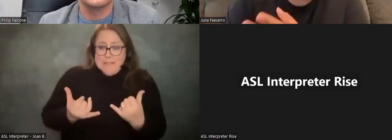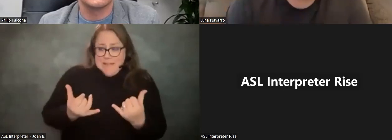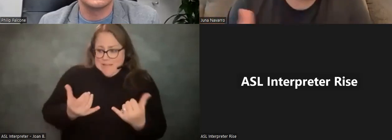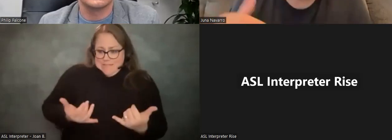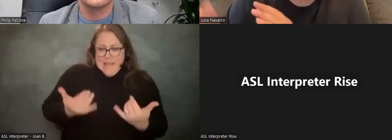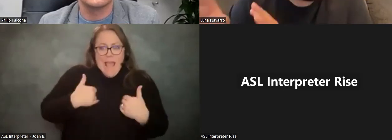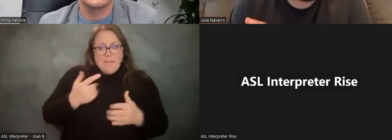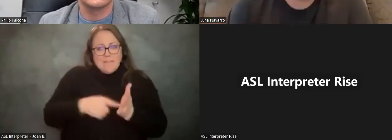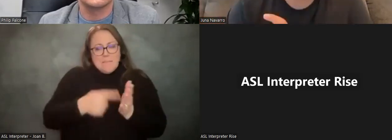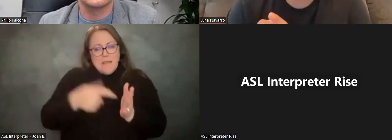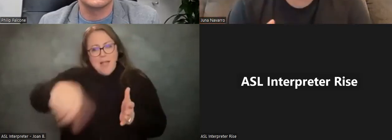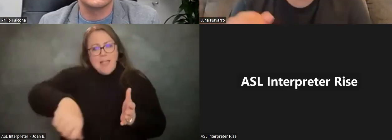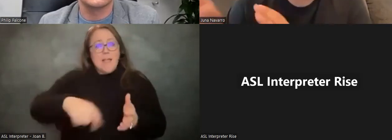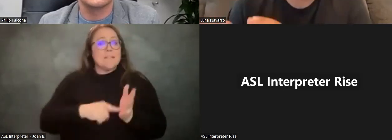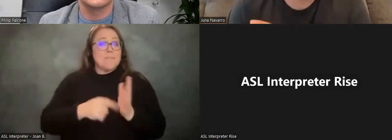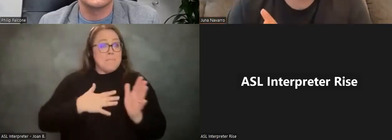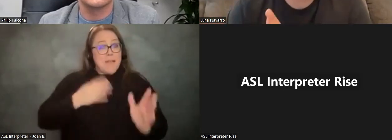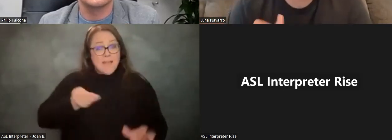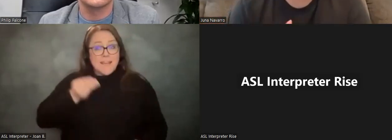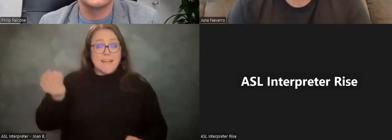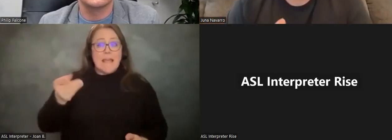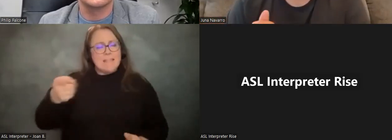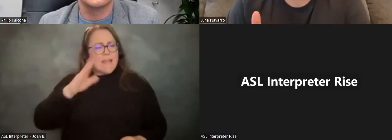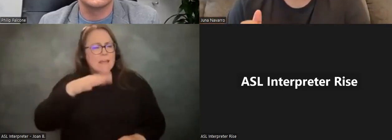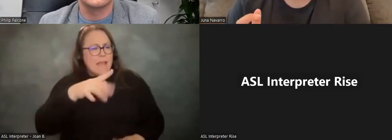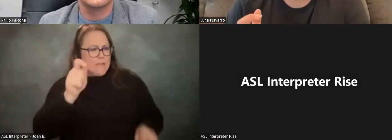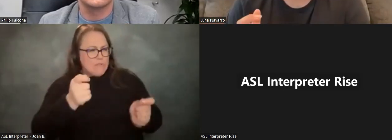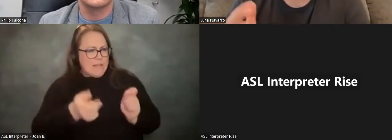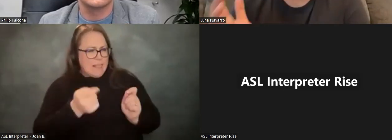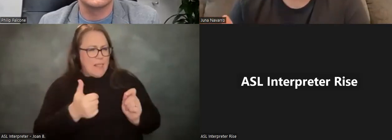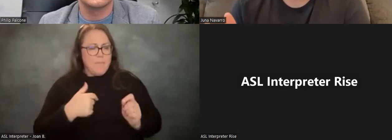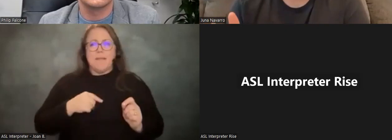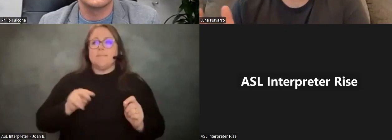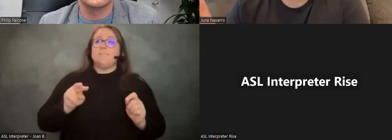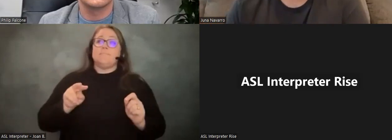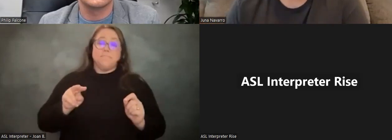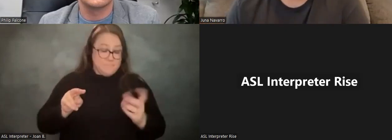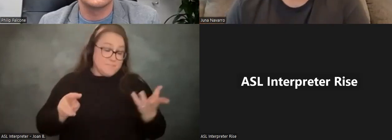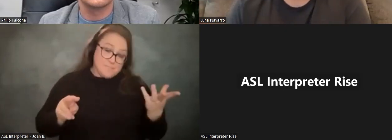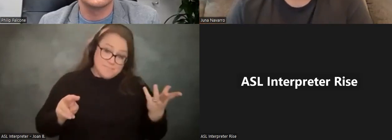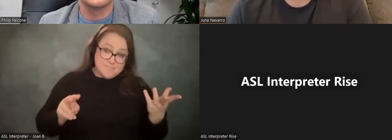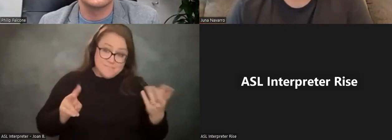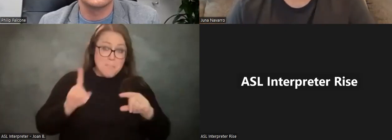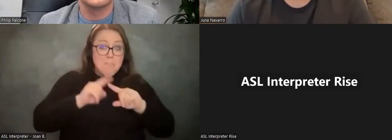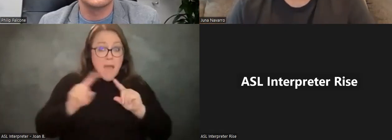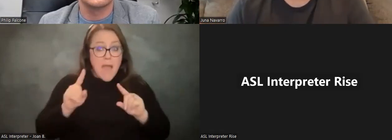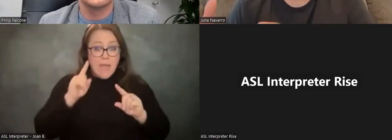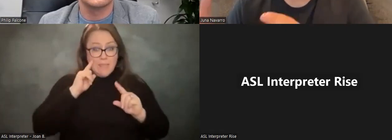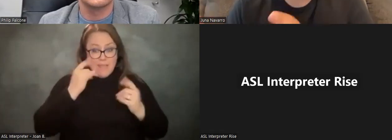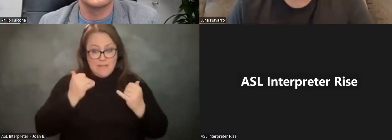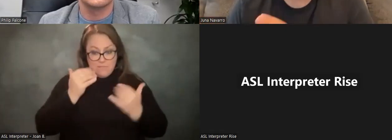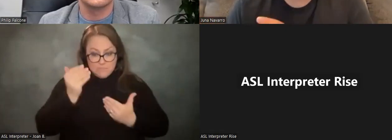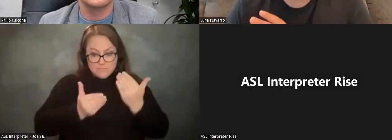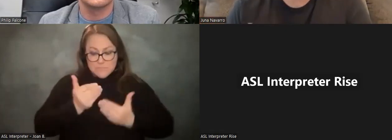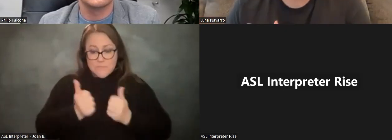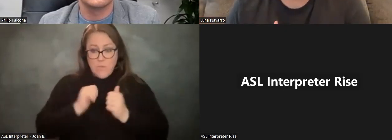Maybe there's some proposals that are like, let's still make some adjustments. So, but I think we're headed to a direction, especially in our